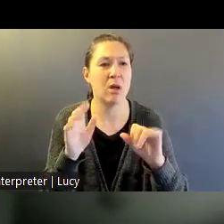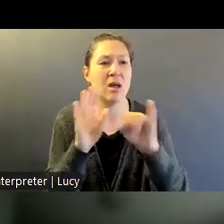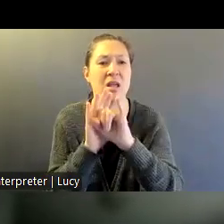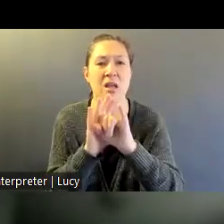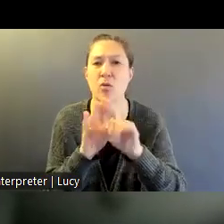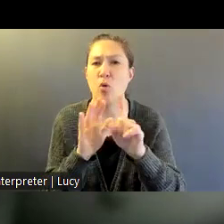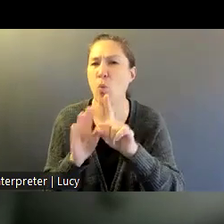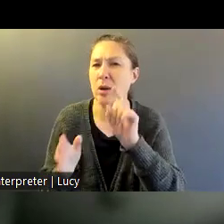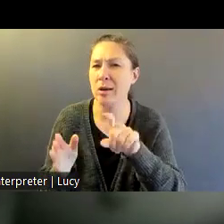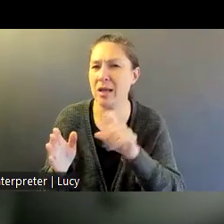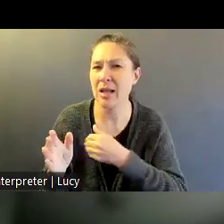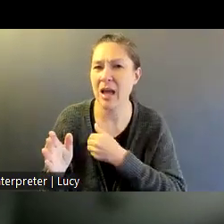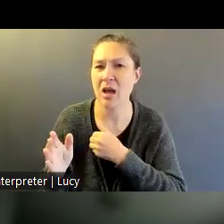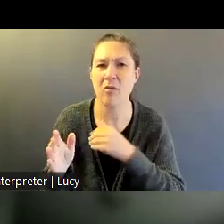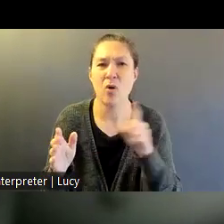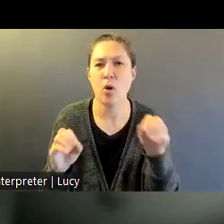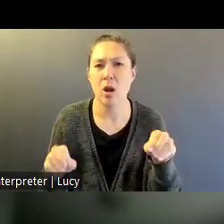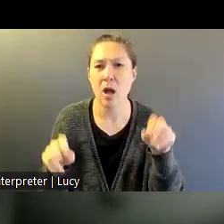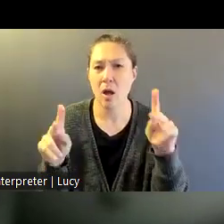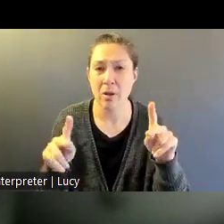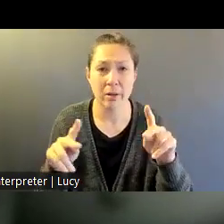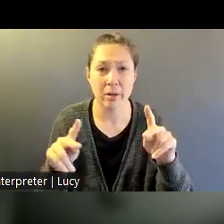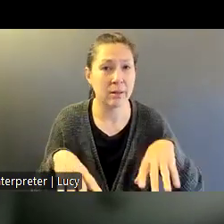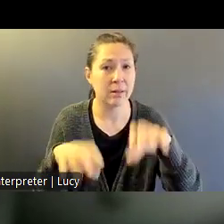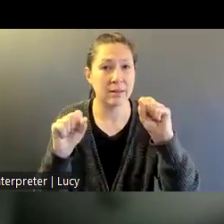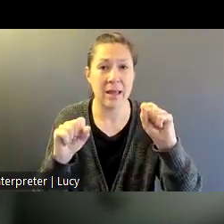opportunities for public health action.